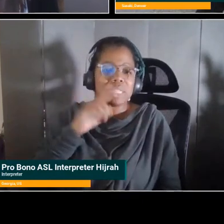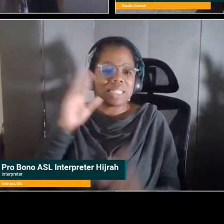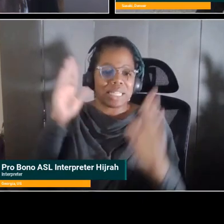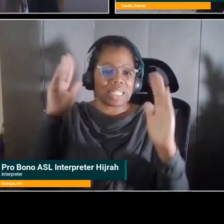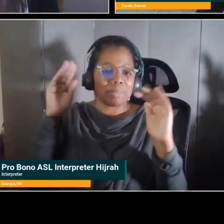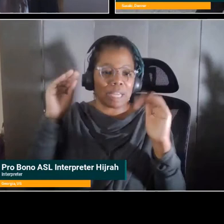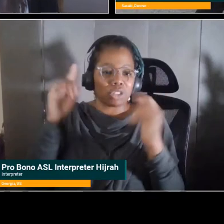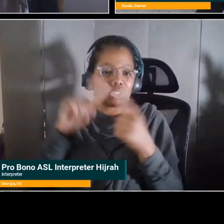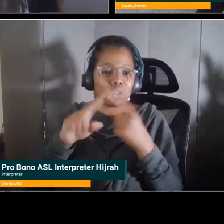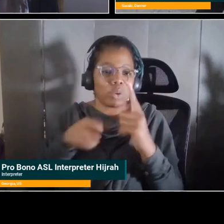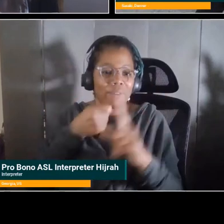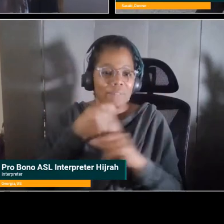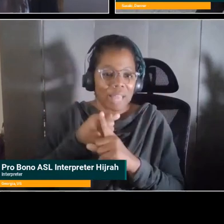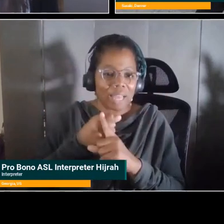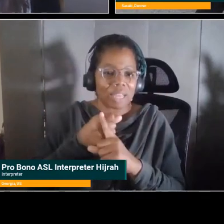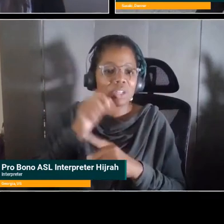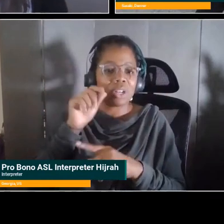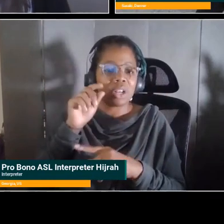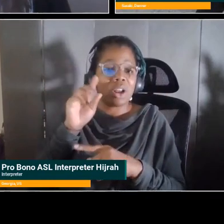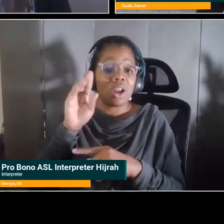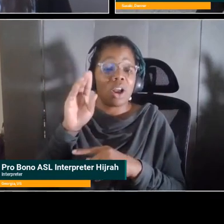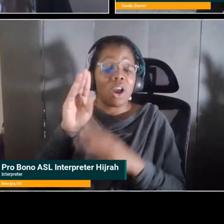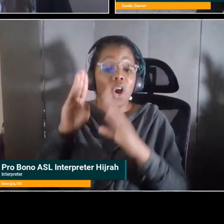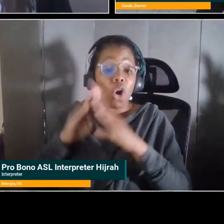you know, affect urban populations